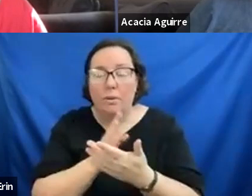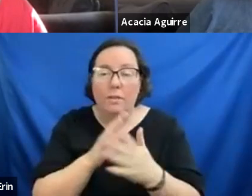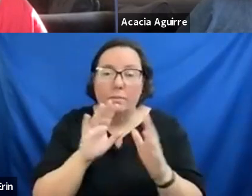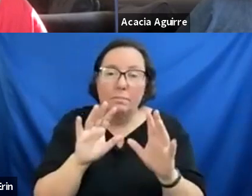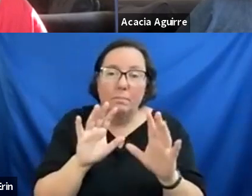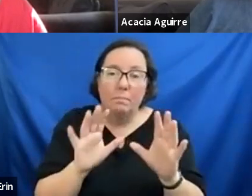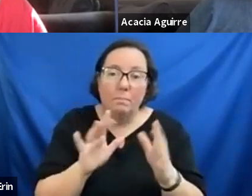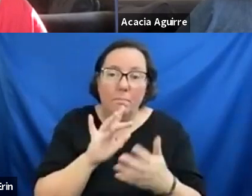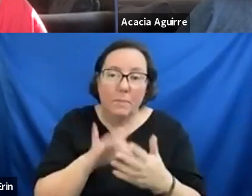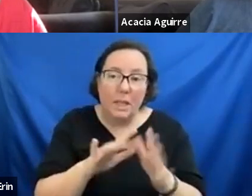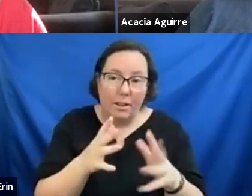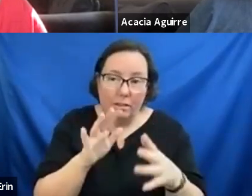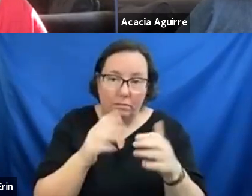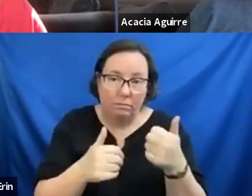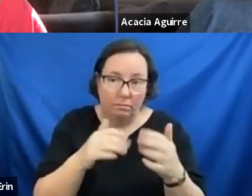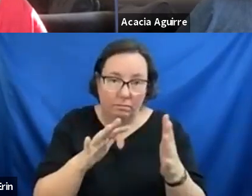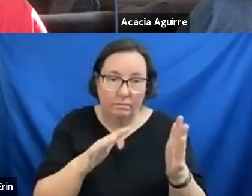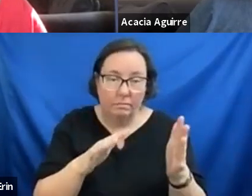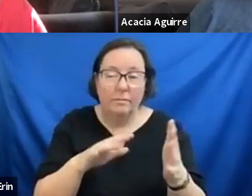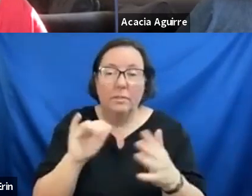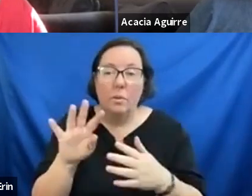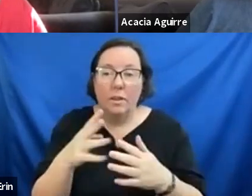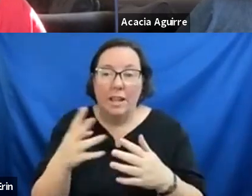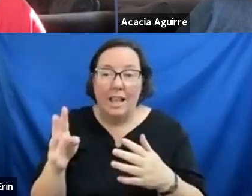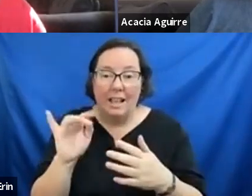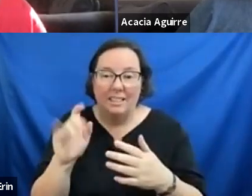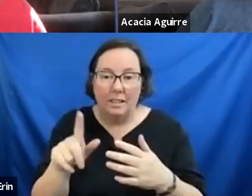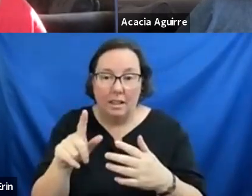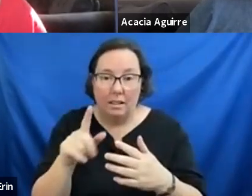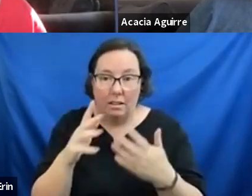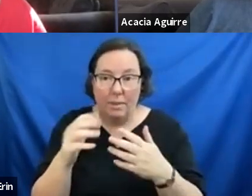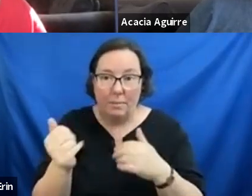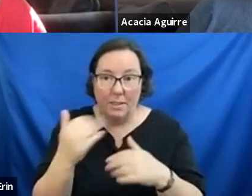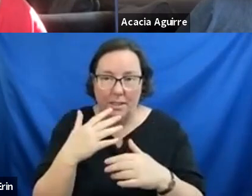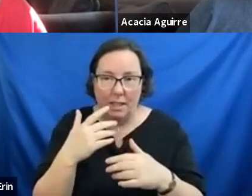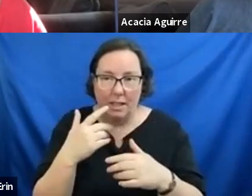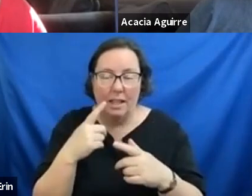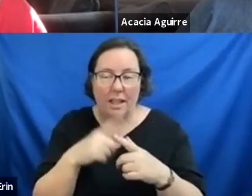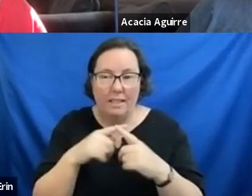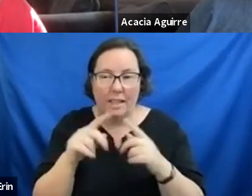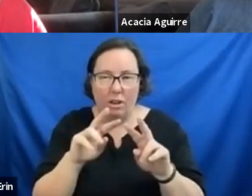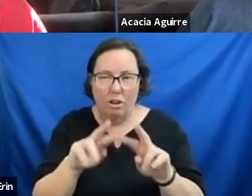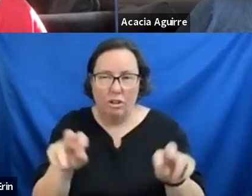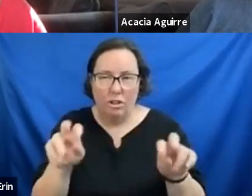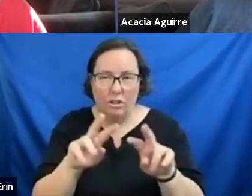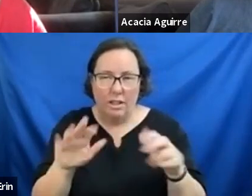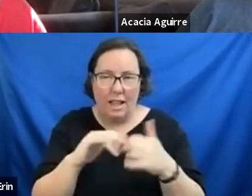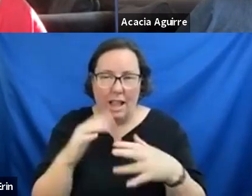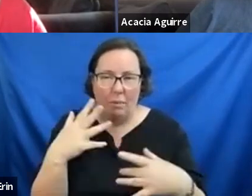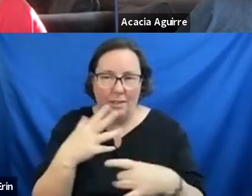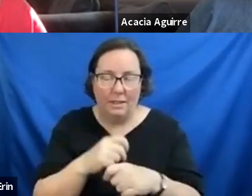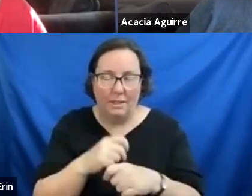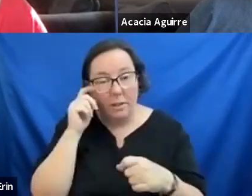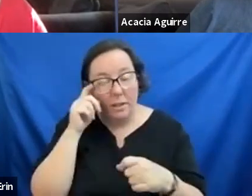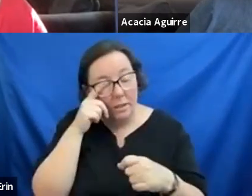if we could have those tables in Excel and think and look for ways to summarize, you